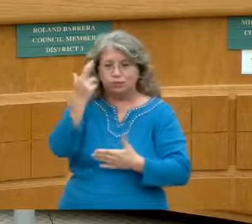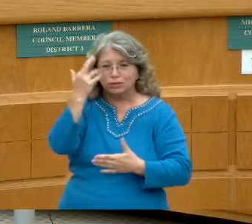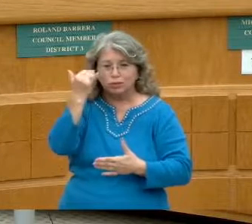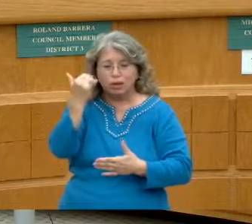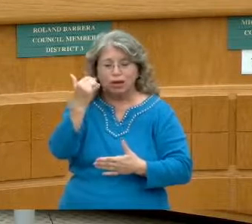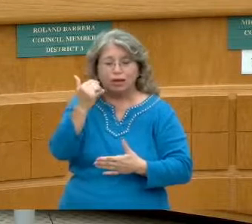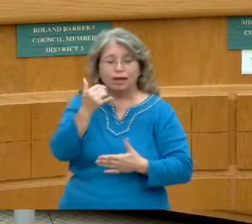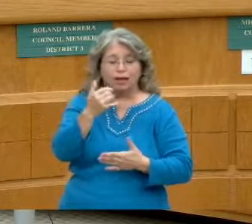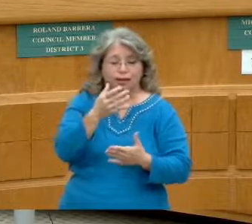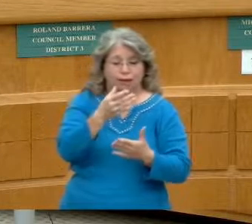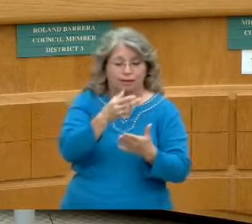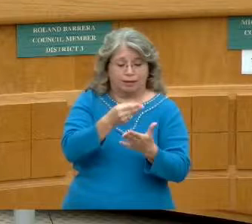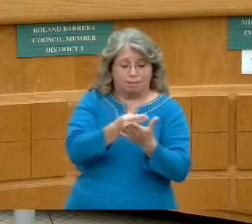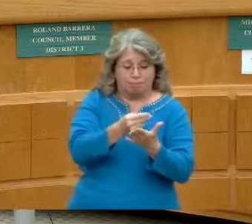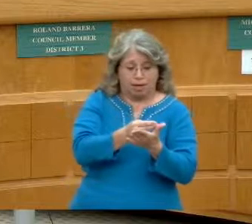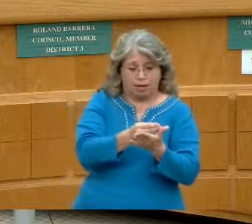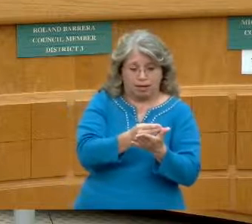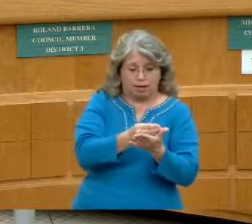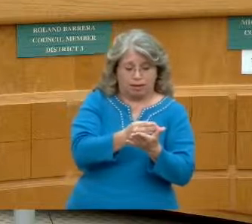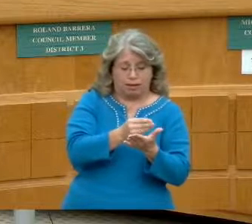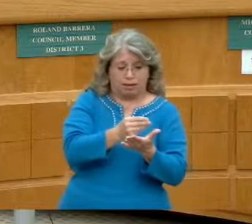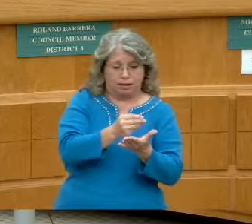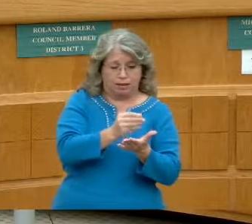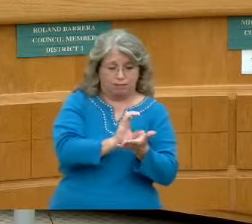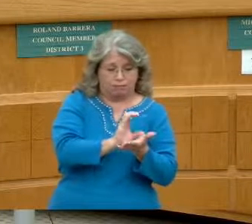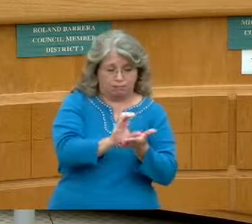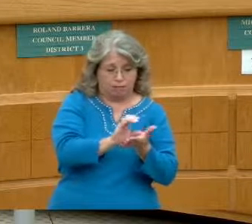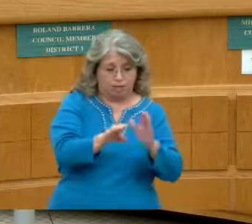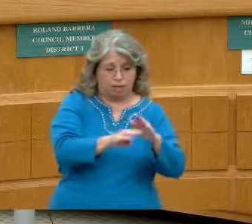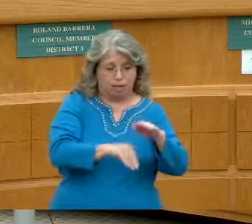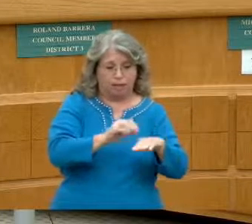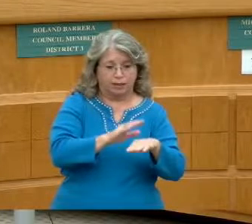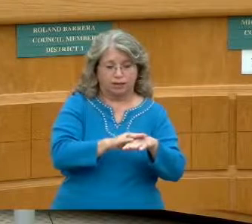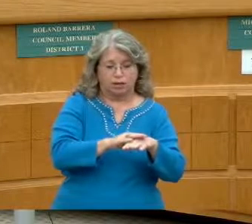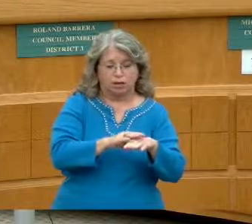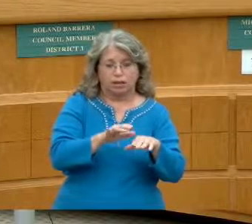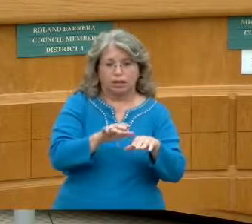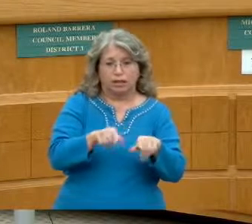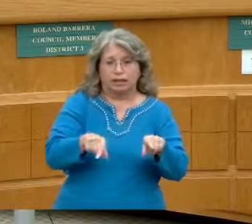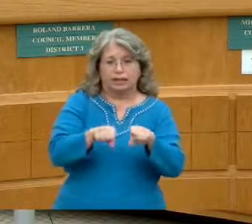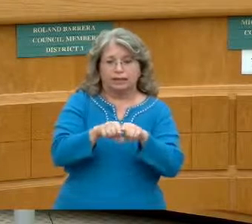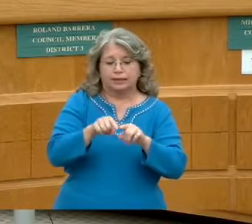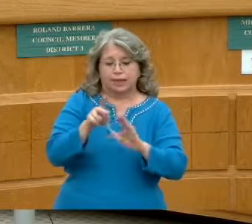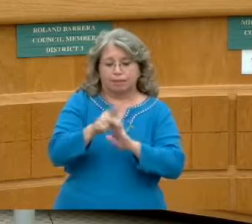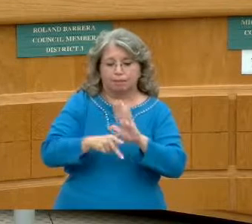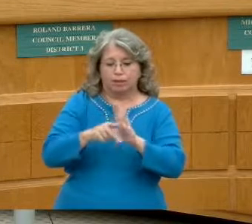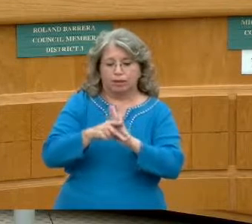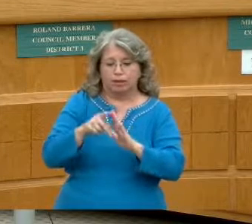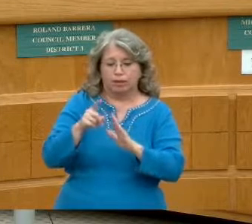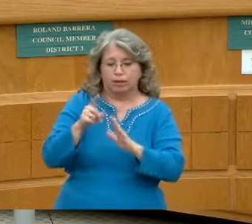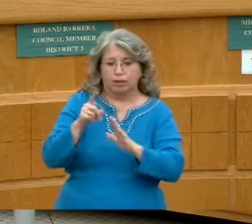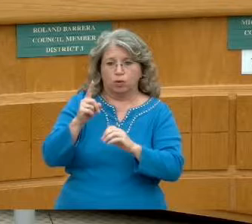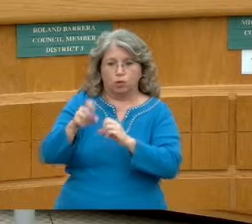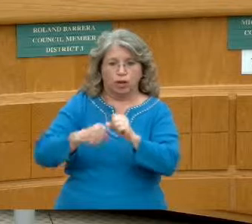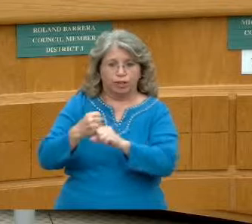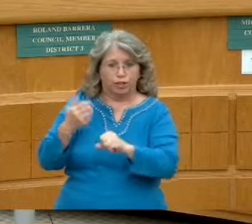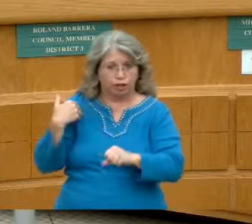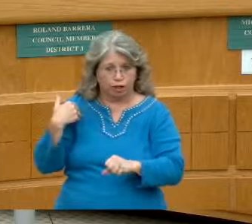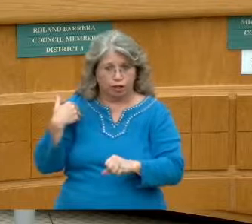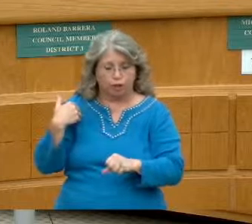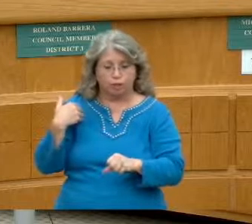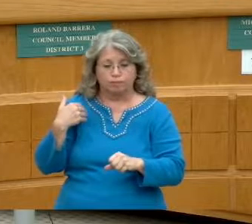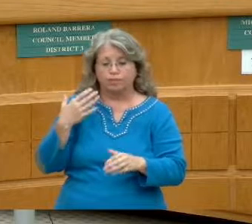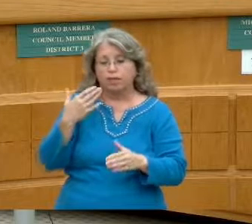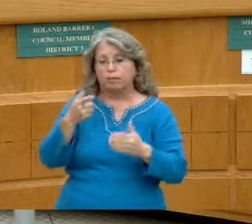on the same period a year ago. And while you kept your